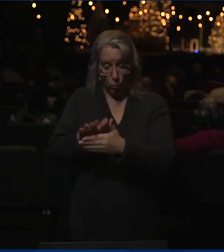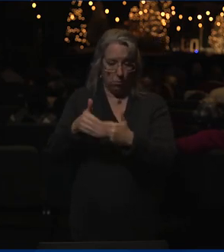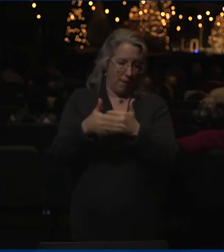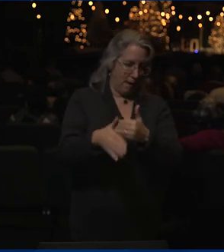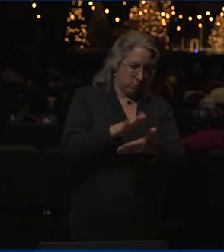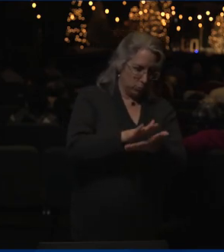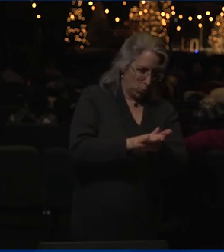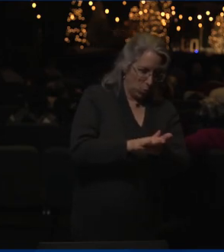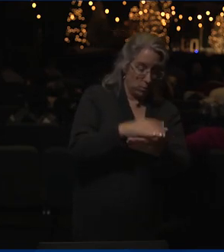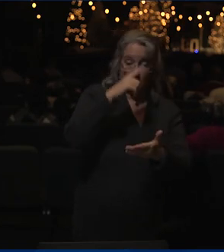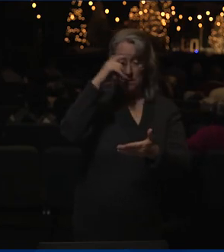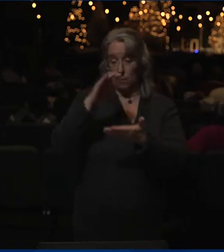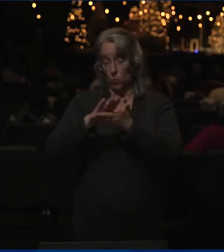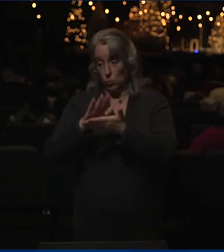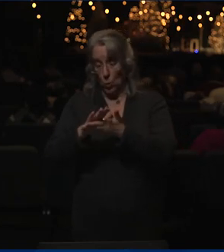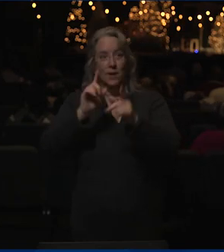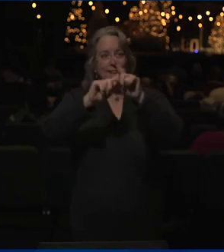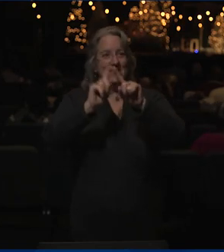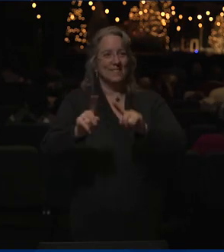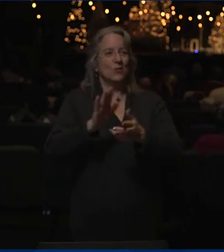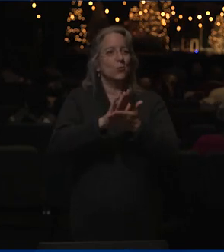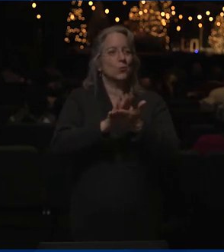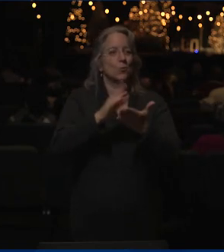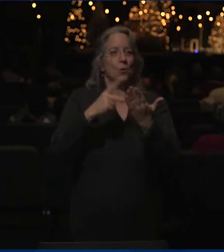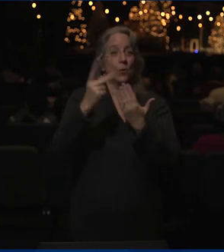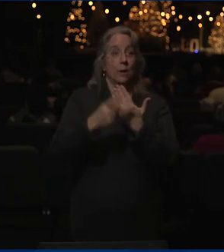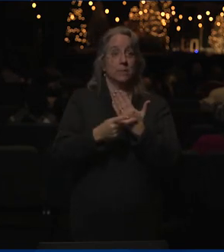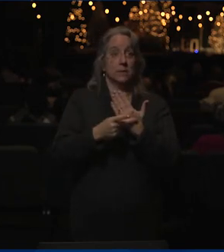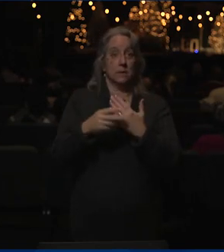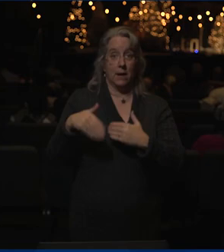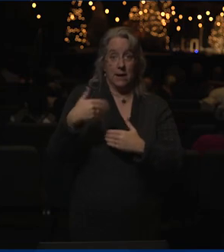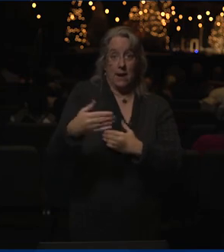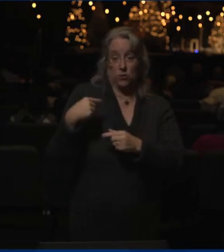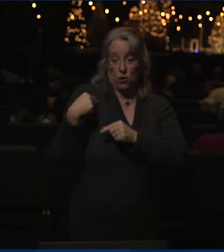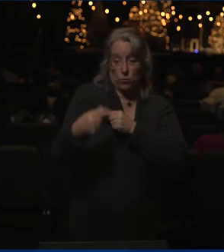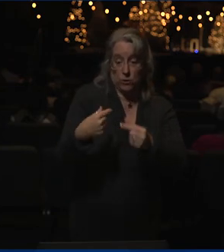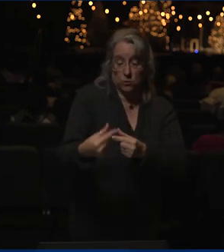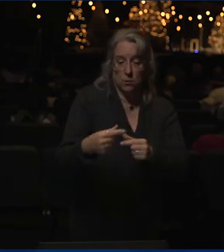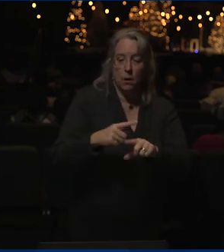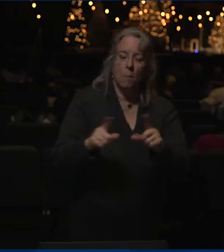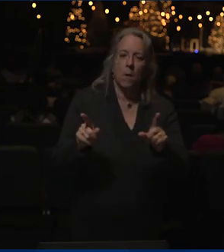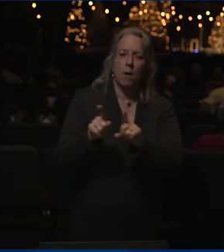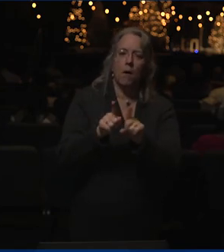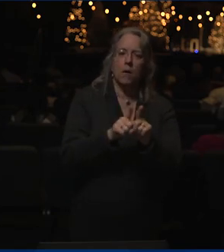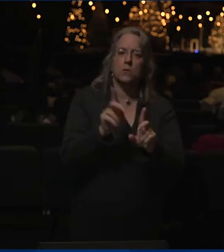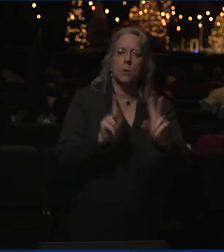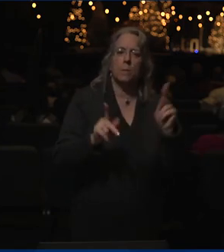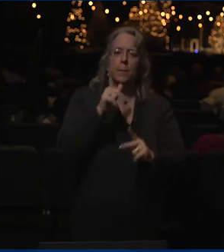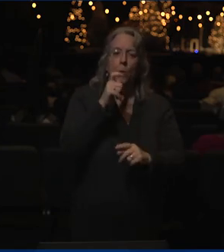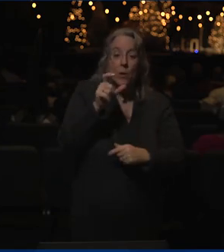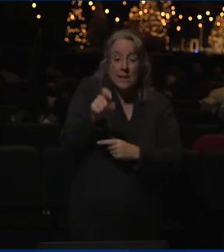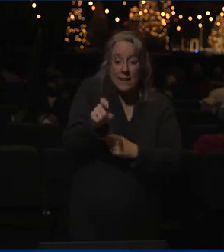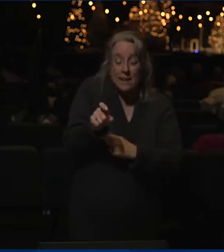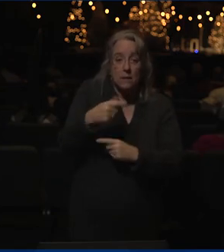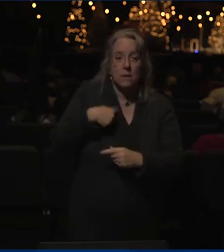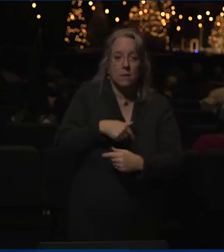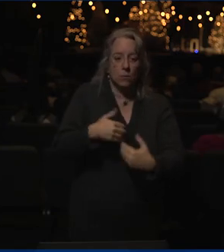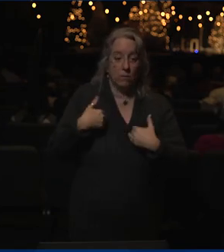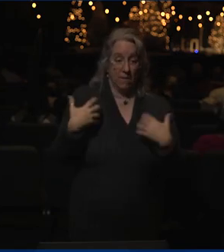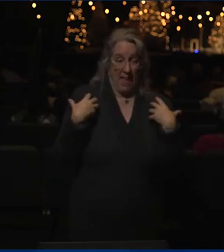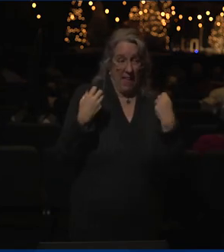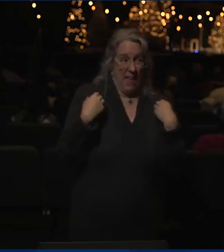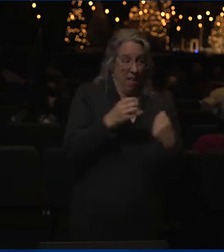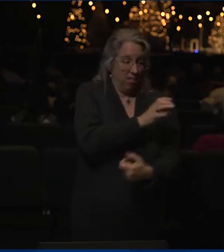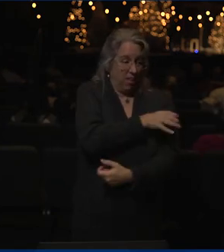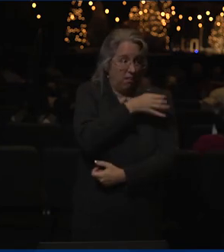of school programs. And not only the next generation, we also serve those who are in need among us through health clinics, free health